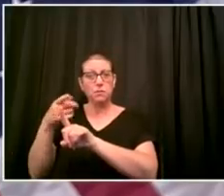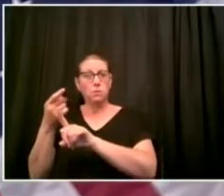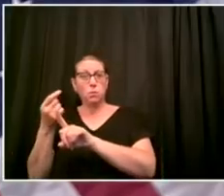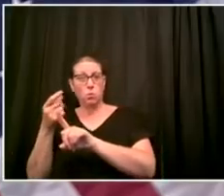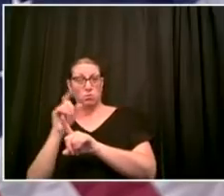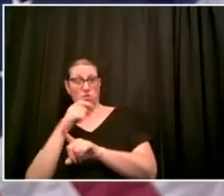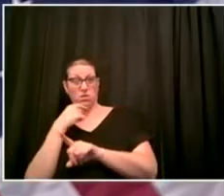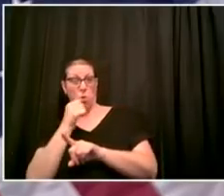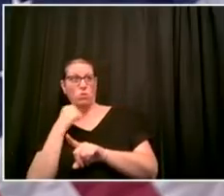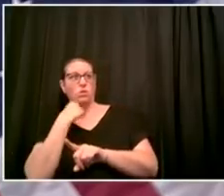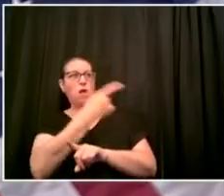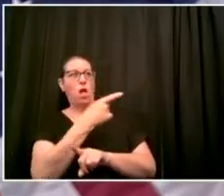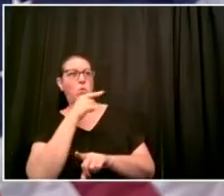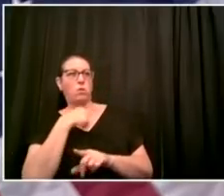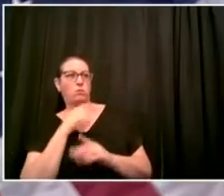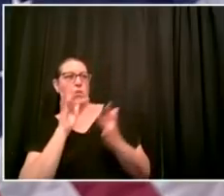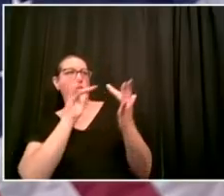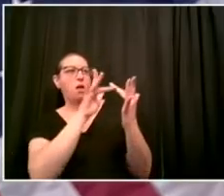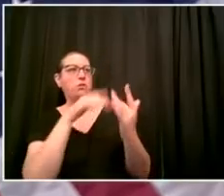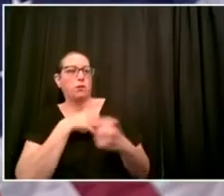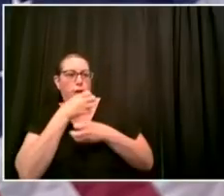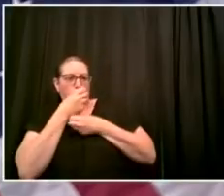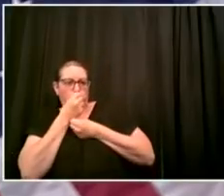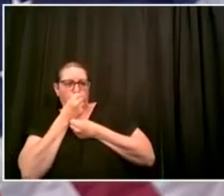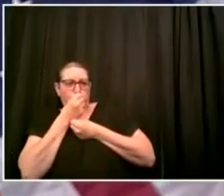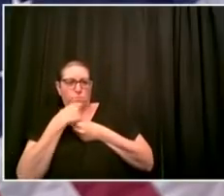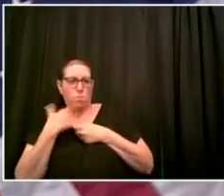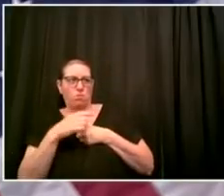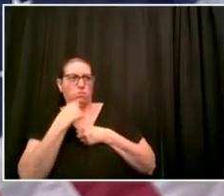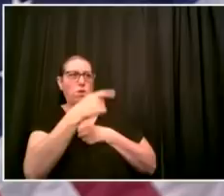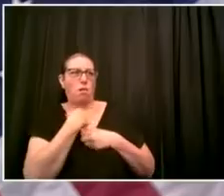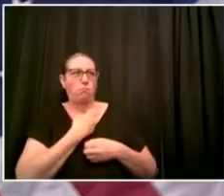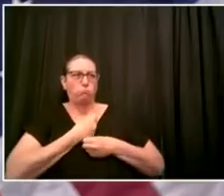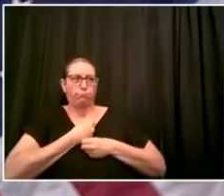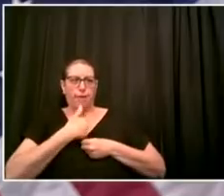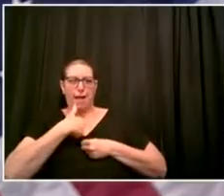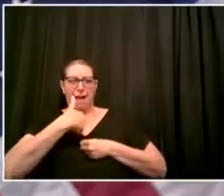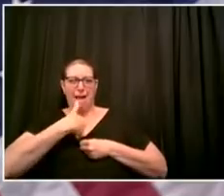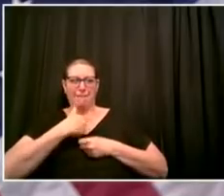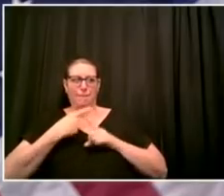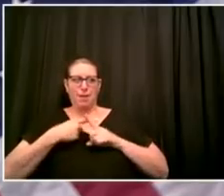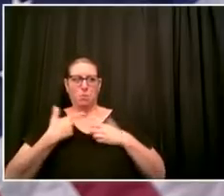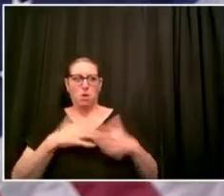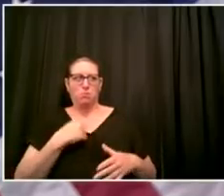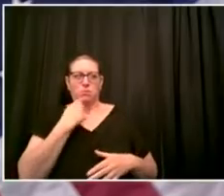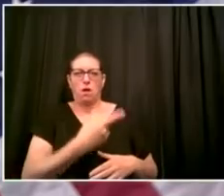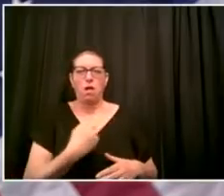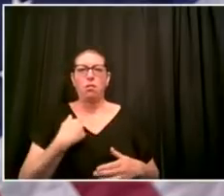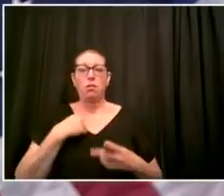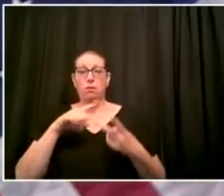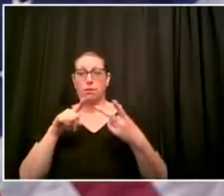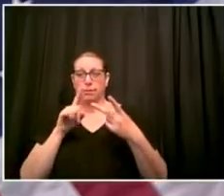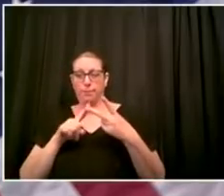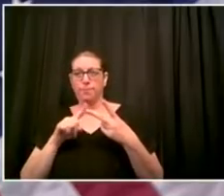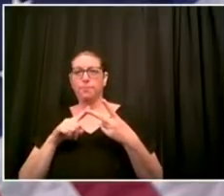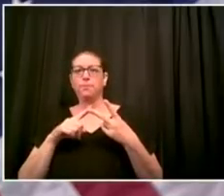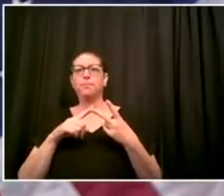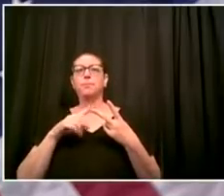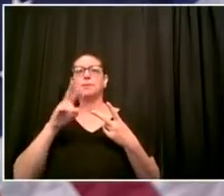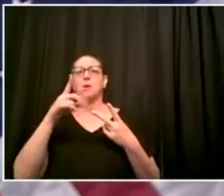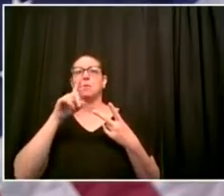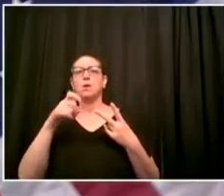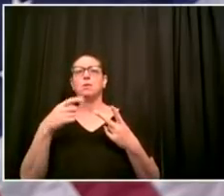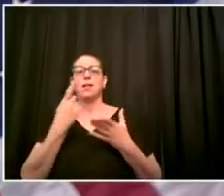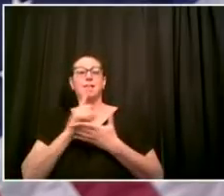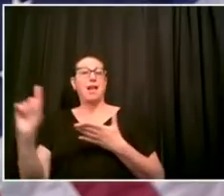to be used? And on a completely separate note, last week I was at Jacoby Hospital and was struck at how empty the emergency department